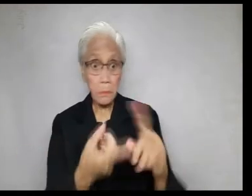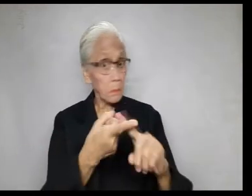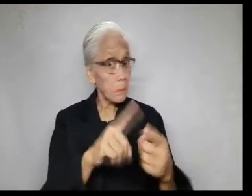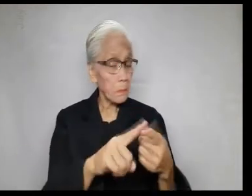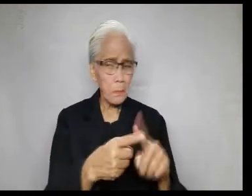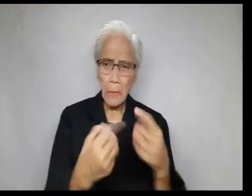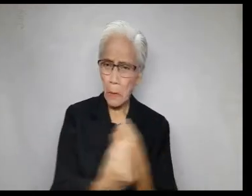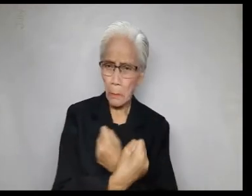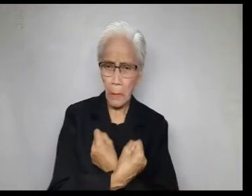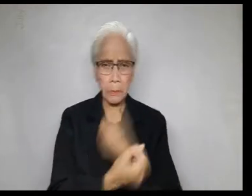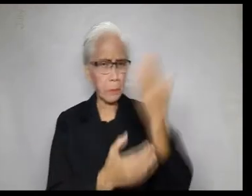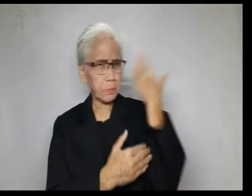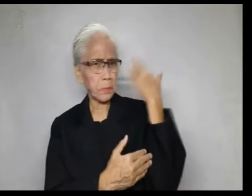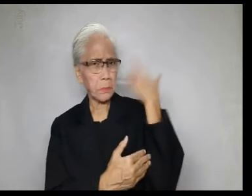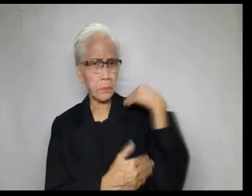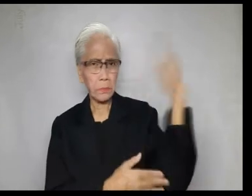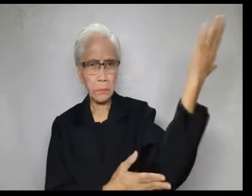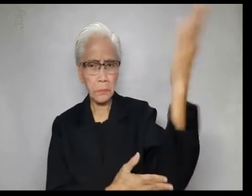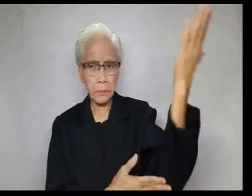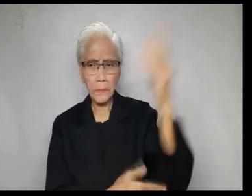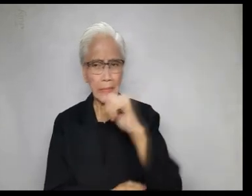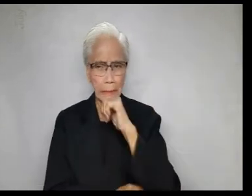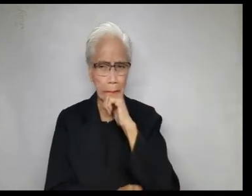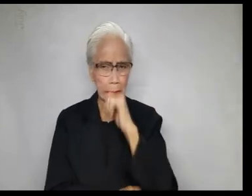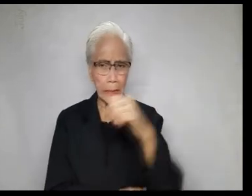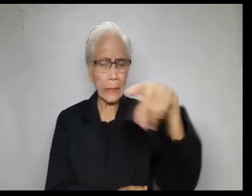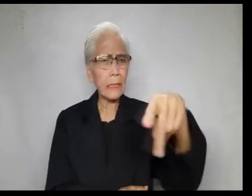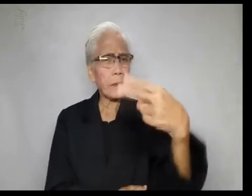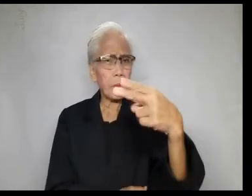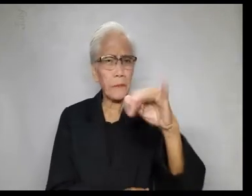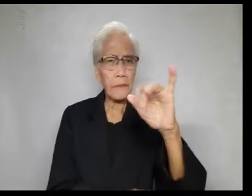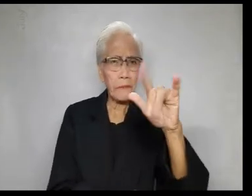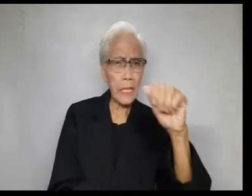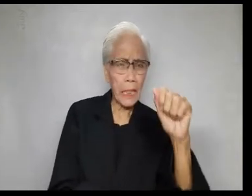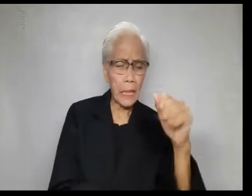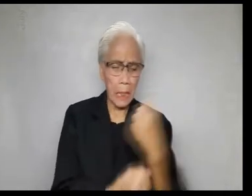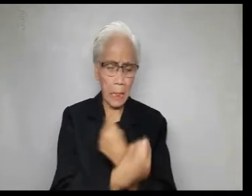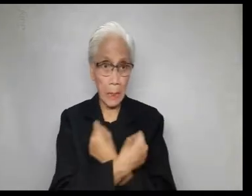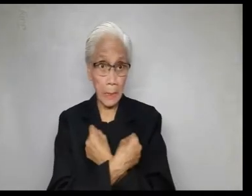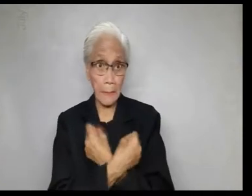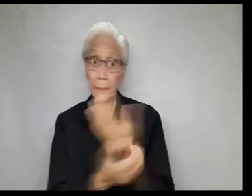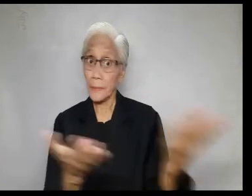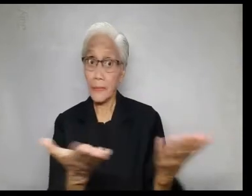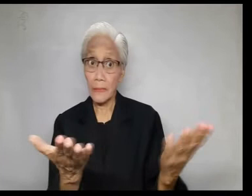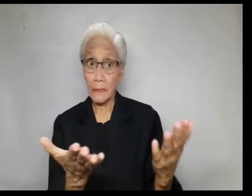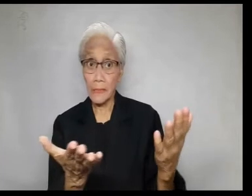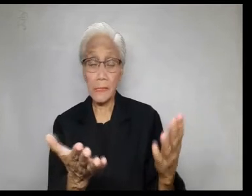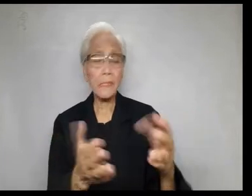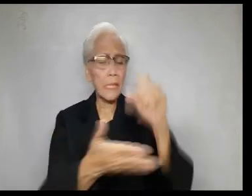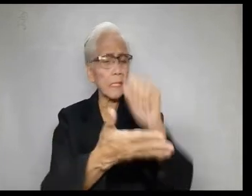friendship love, as we saw in our past lecturates, is not just philia love or pagmamahal. This